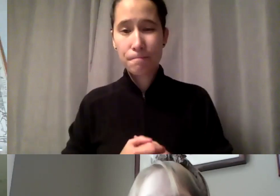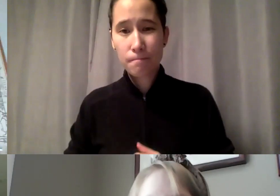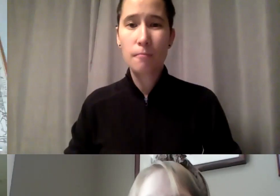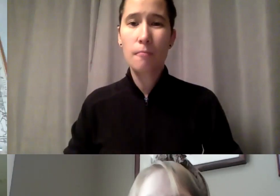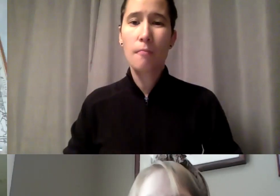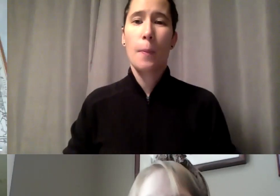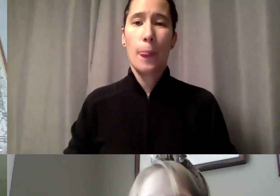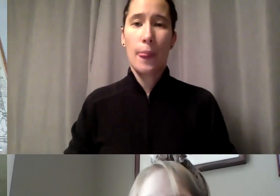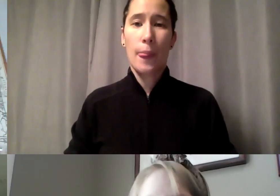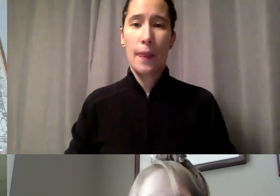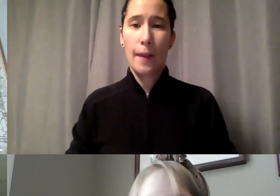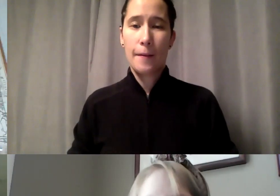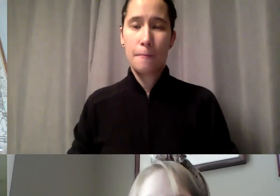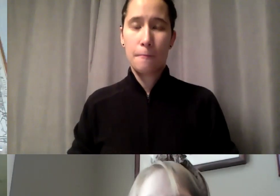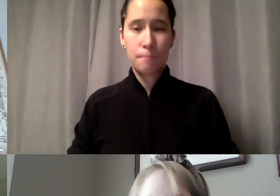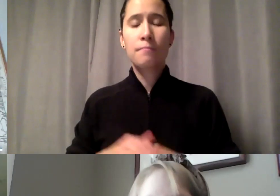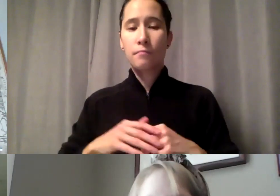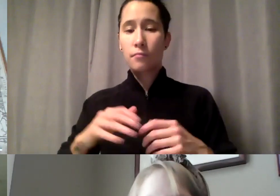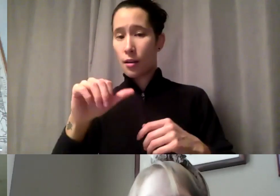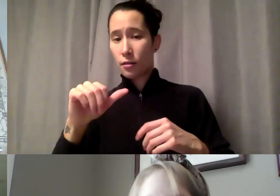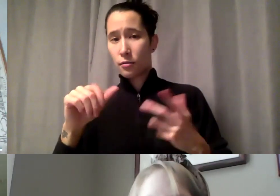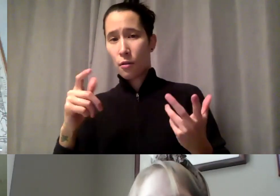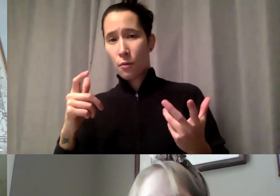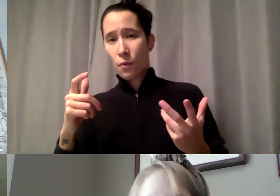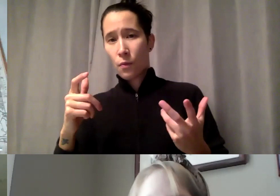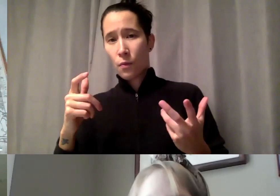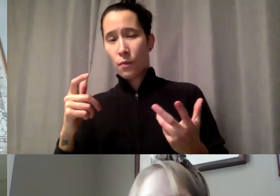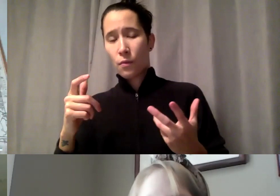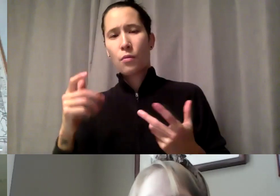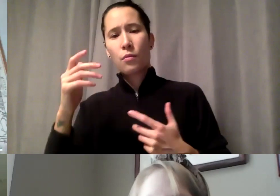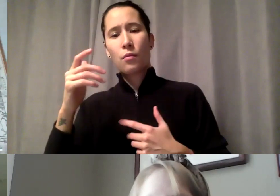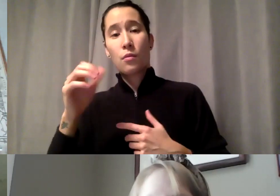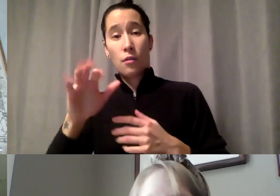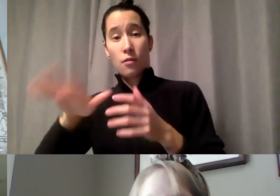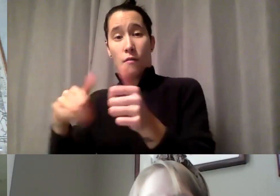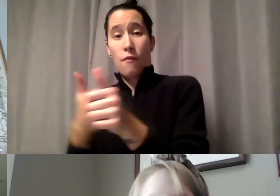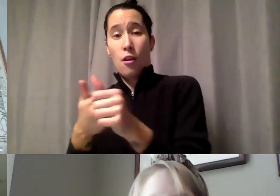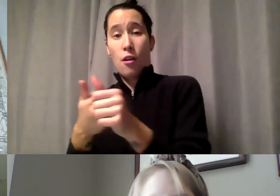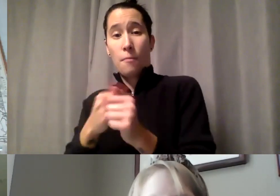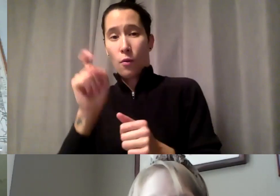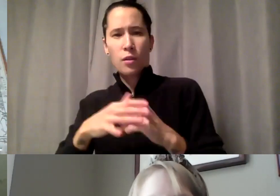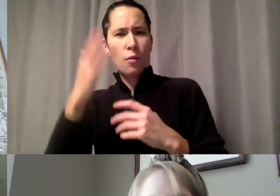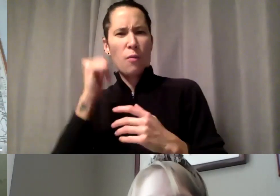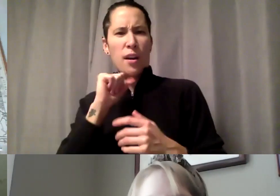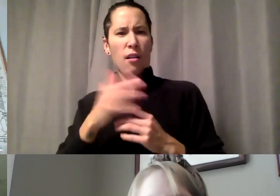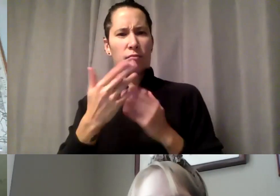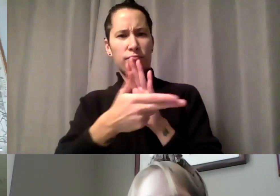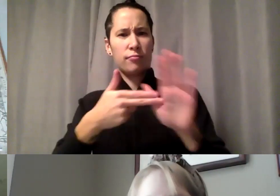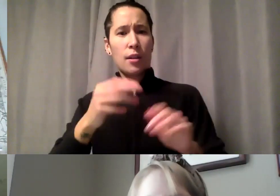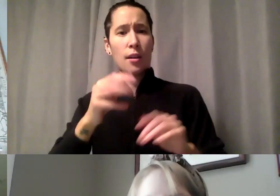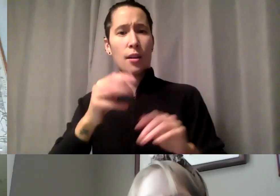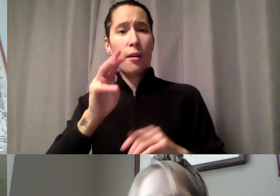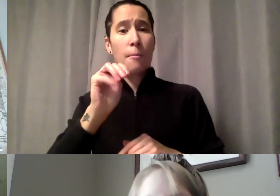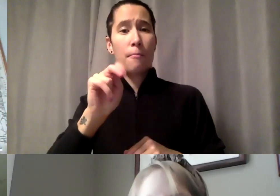further, so Craig, for example, had a suggestion, why don't we just call them minor athletes? Do you think that change is coming before the January 8th date?